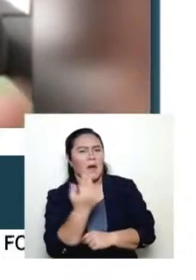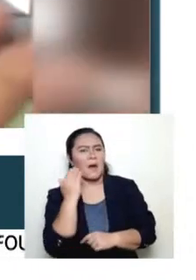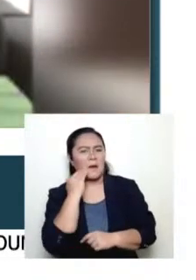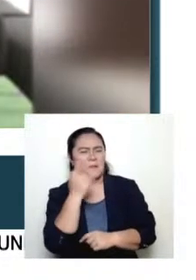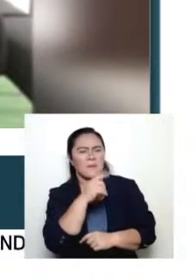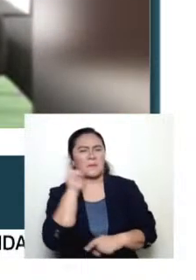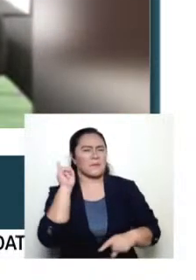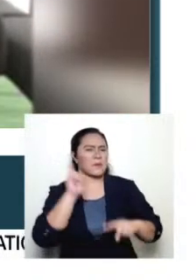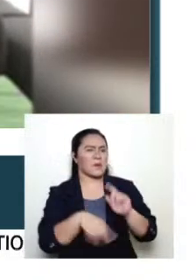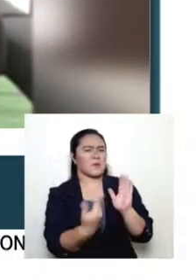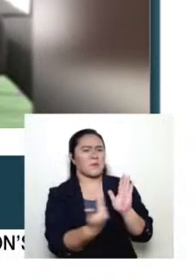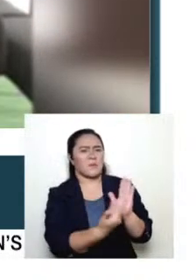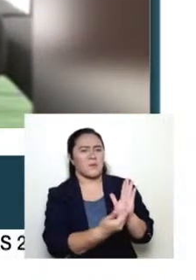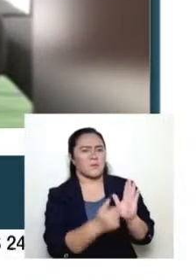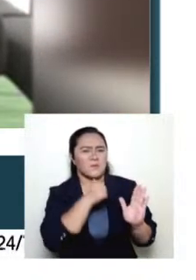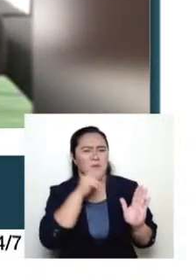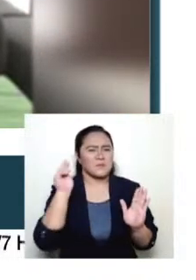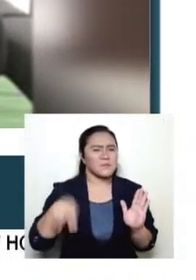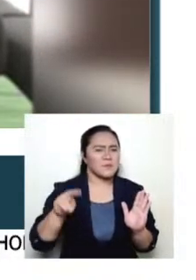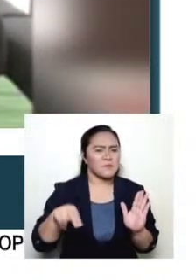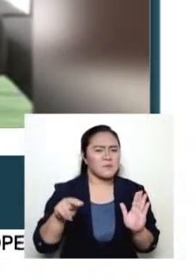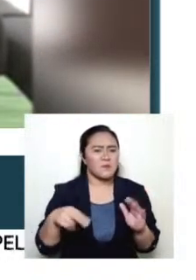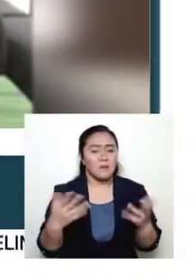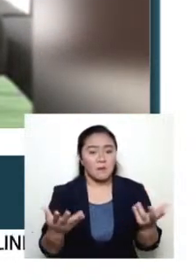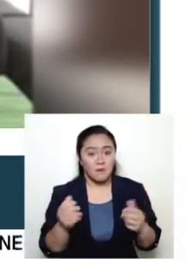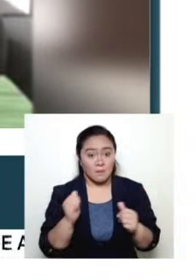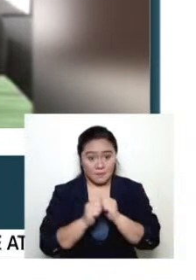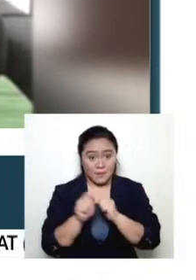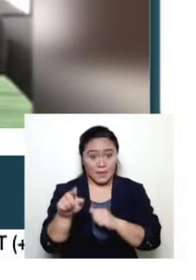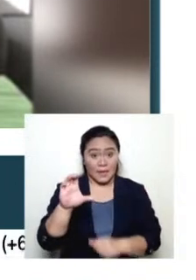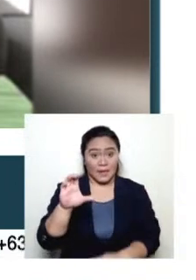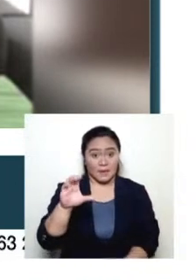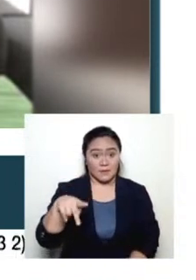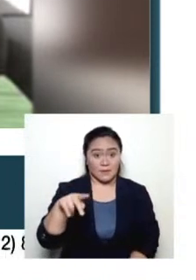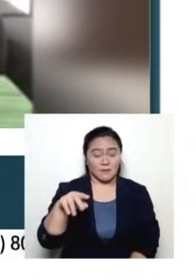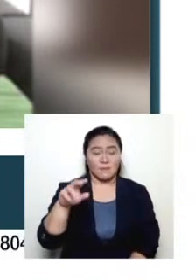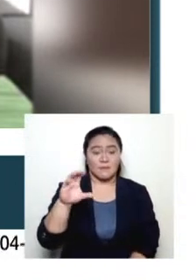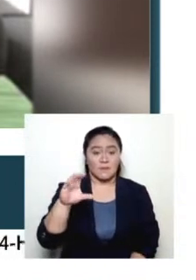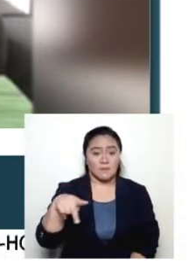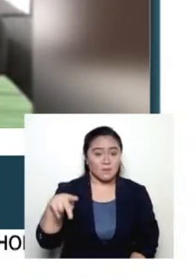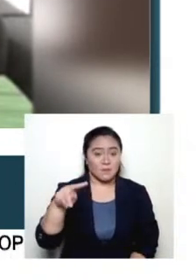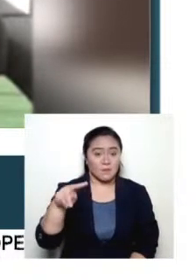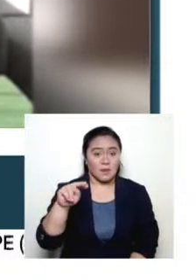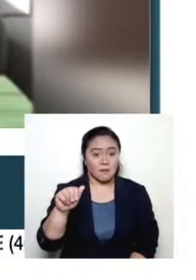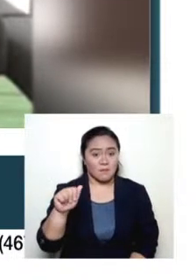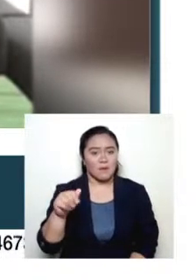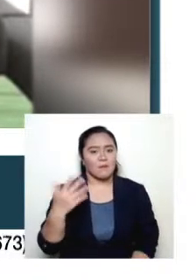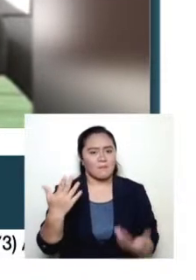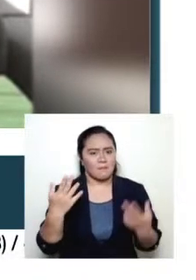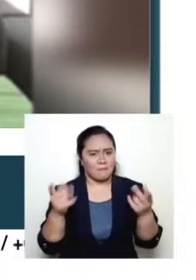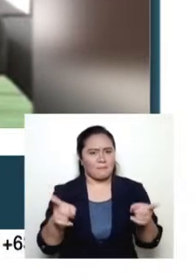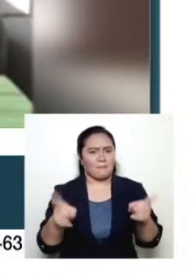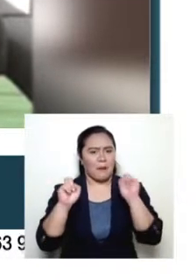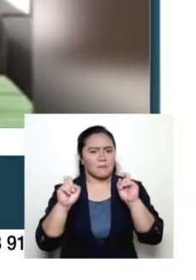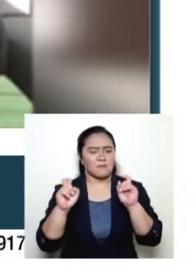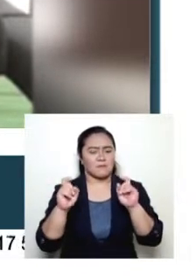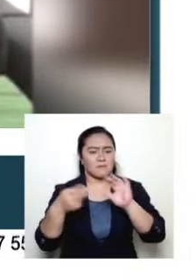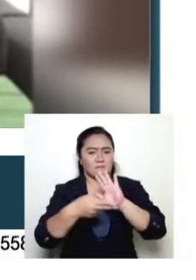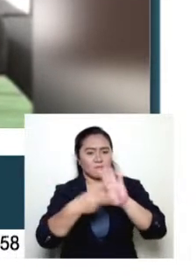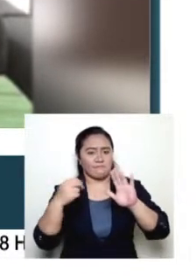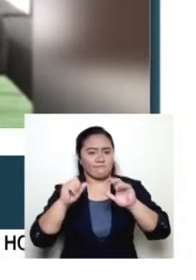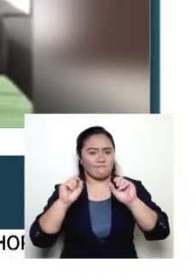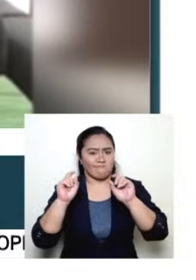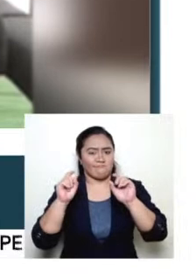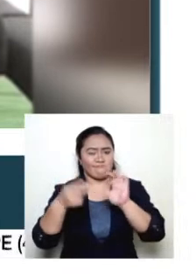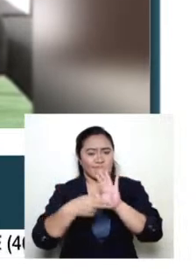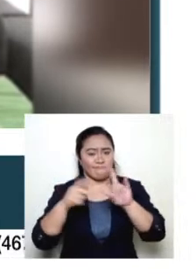yan, that they are the CPP NPA, they are red tag, just like that. And many have died of red tagging,